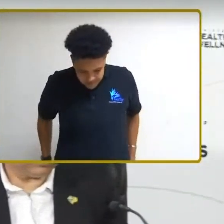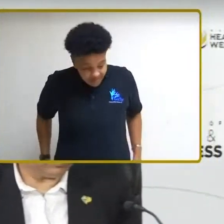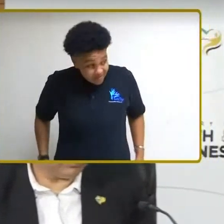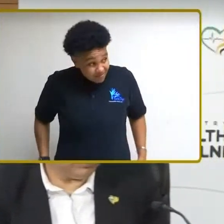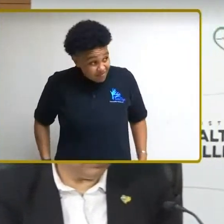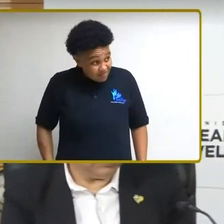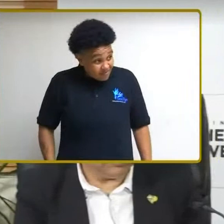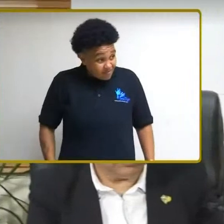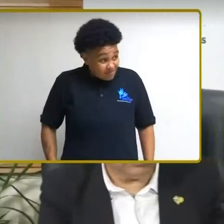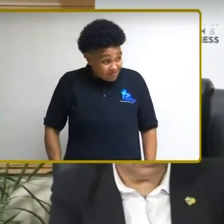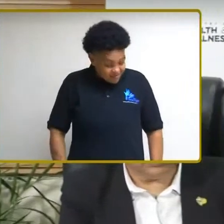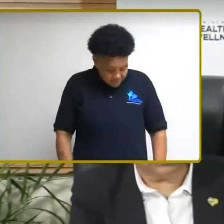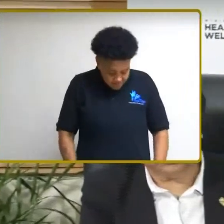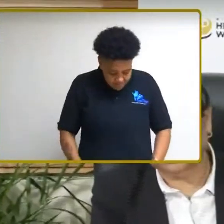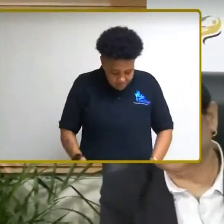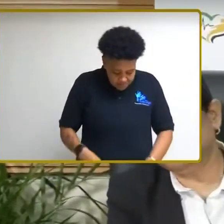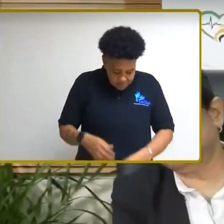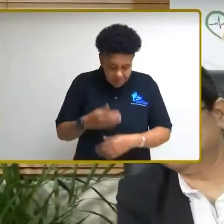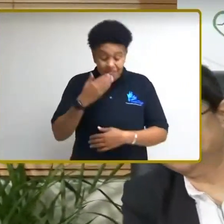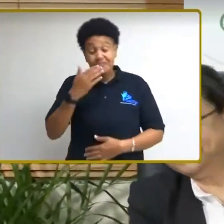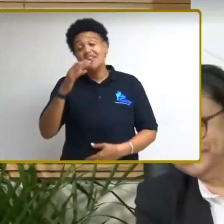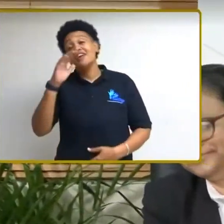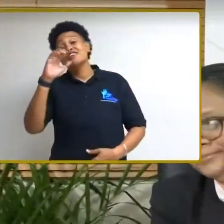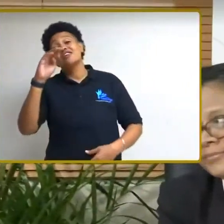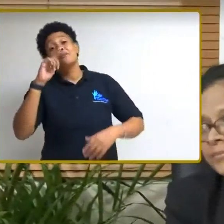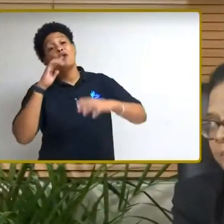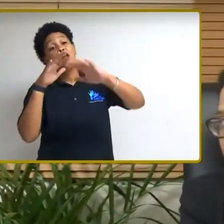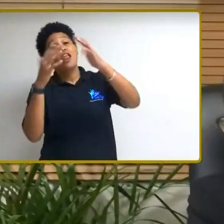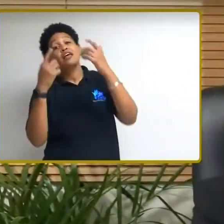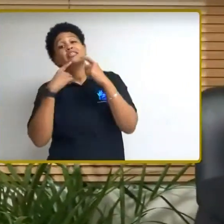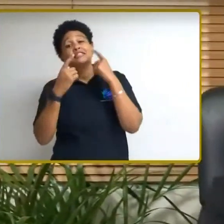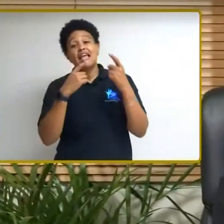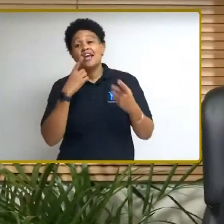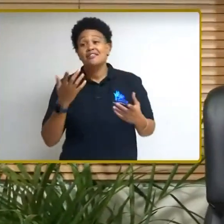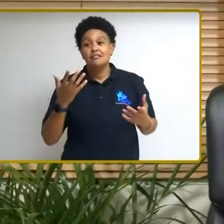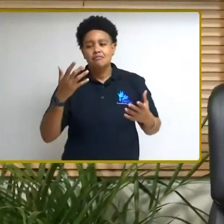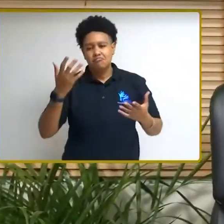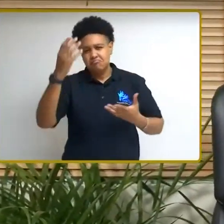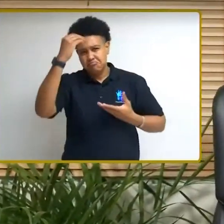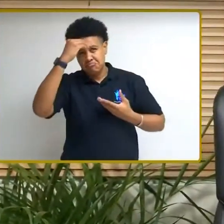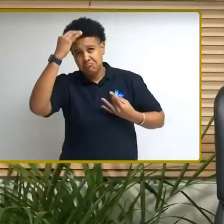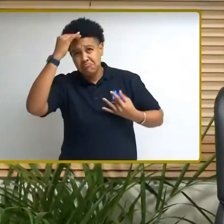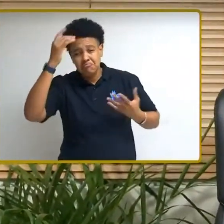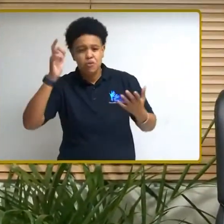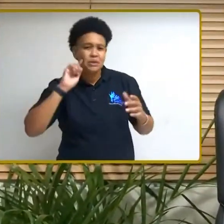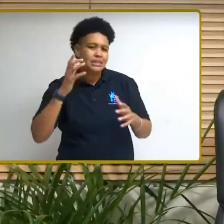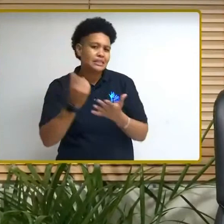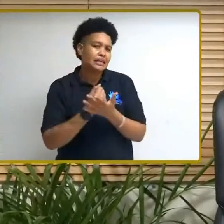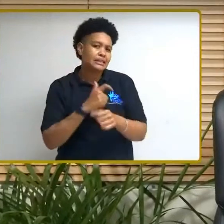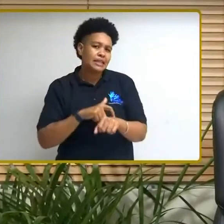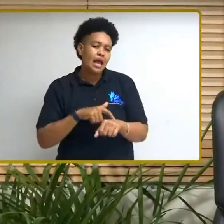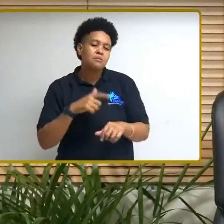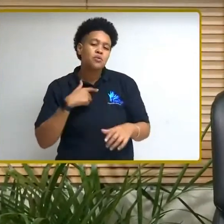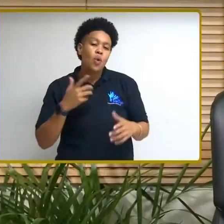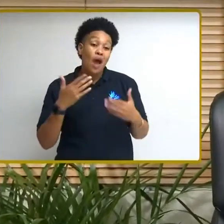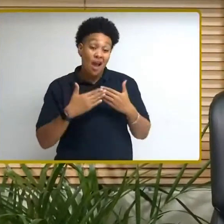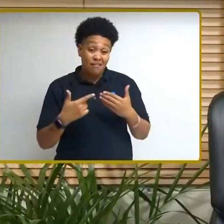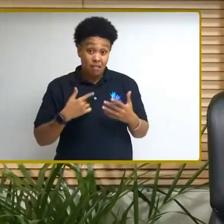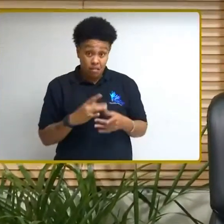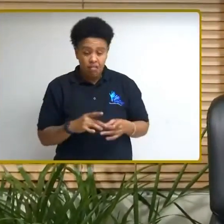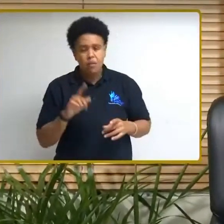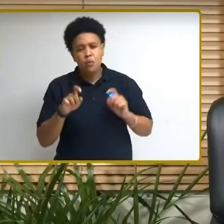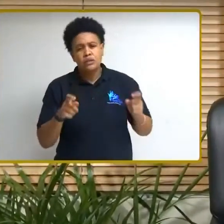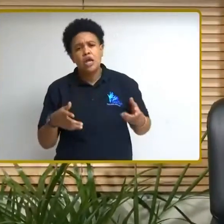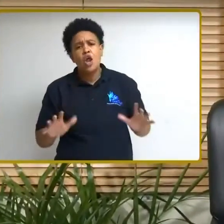I know it will take a little time for you to digest all of that, but we'll entertain questions after. I think the important note is that,